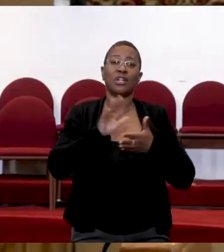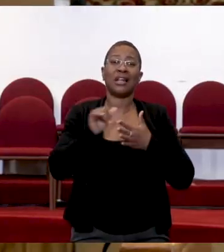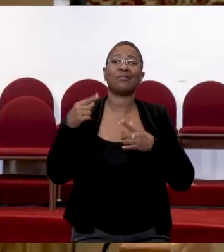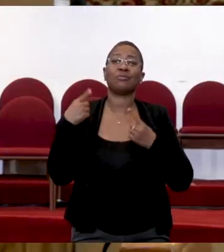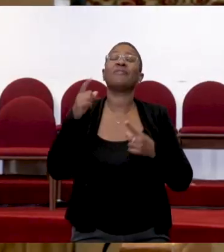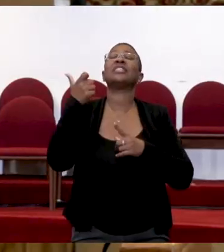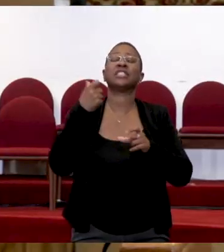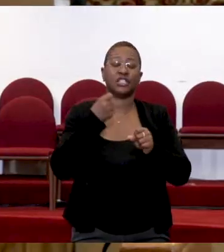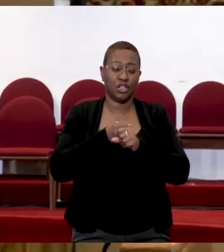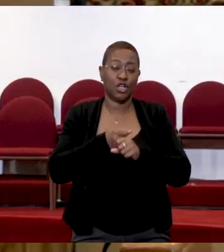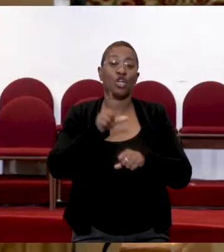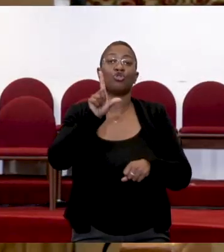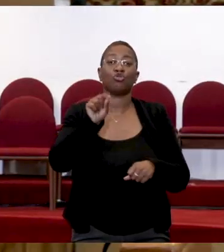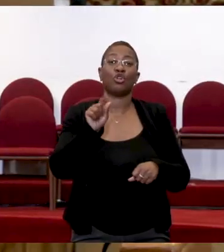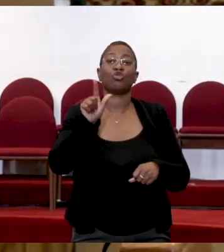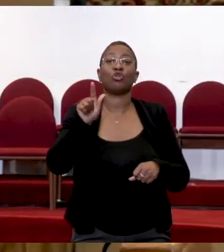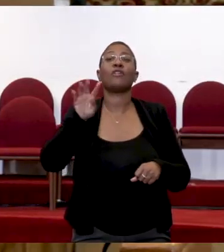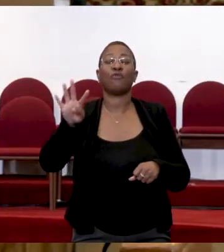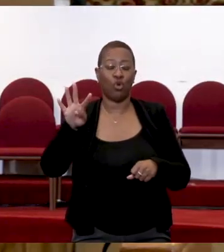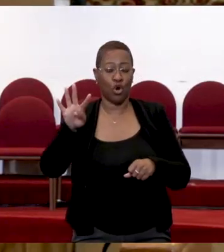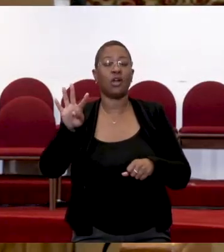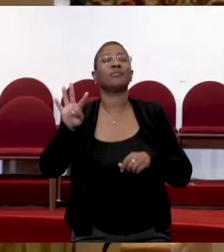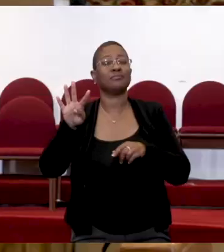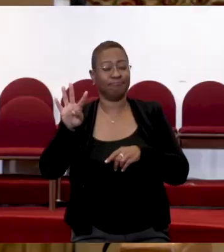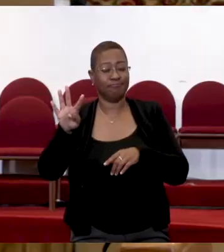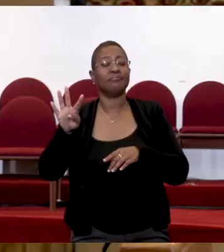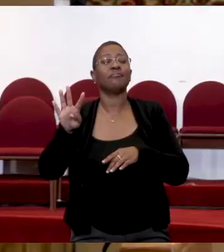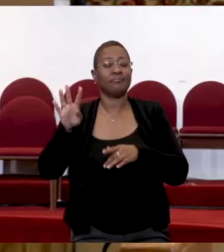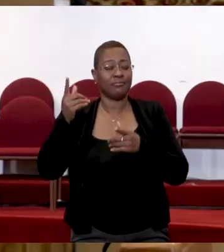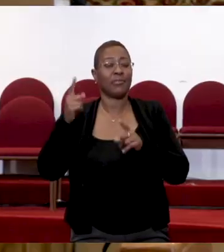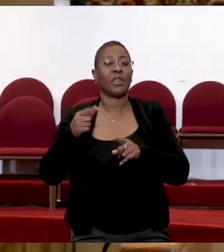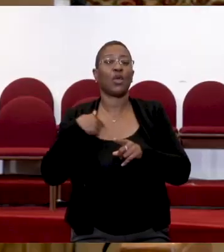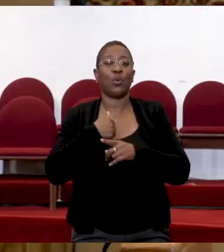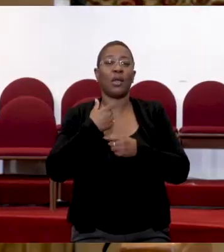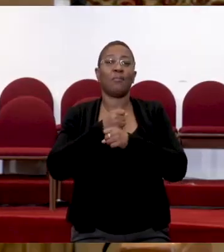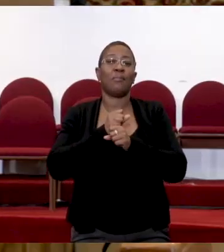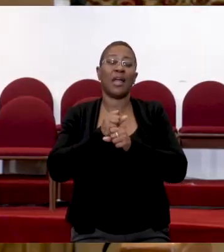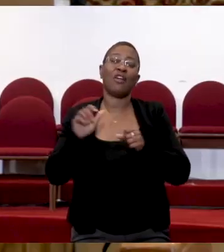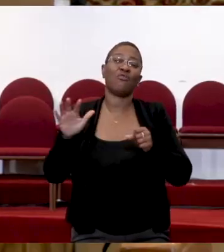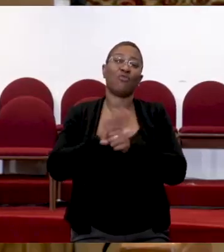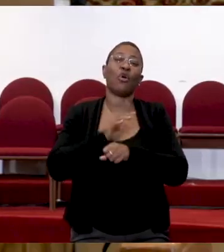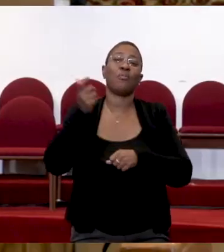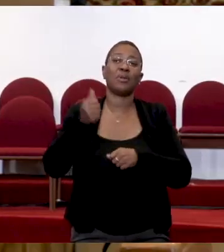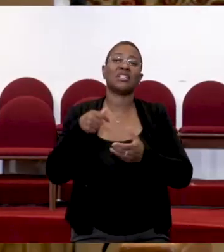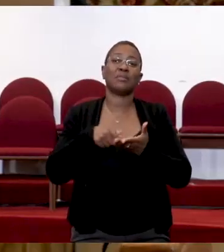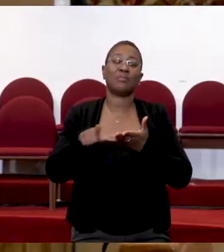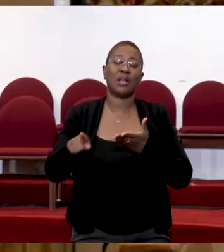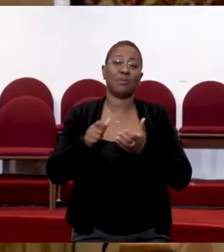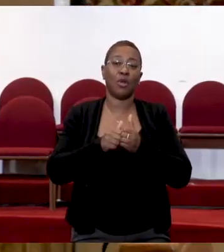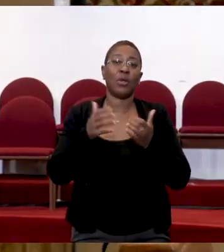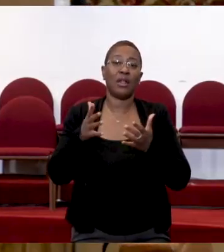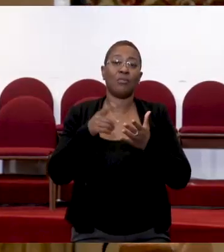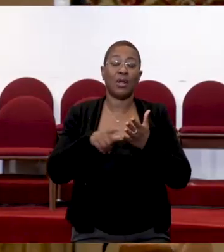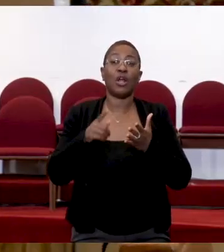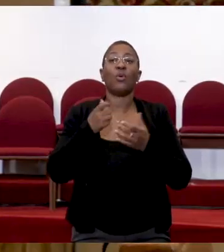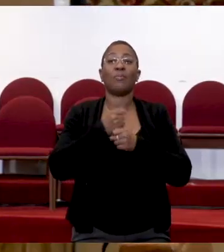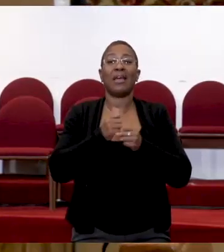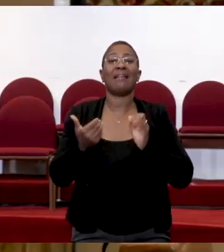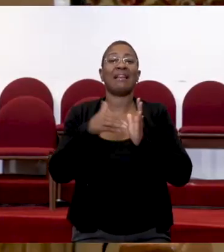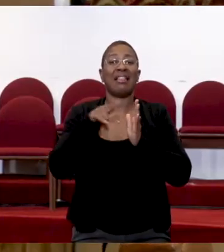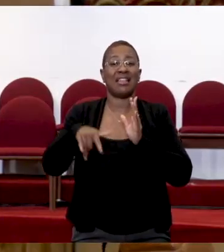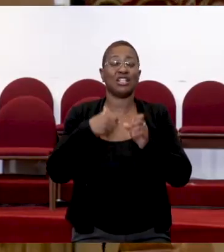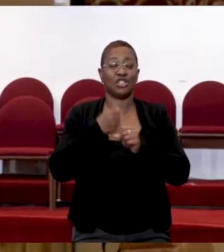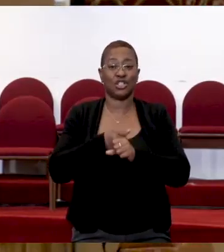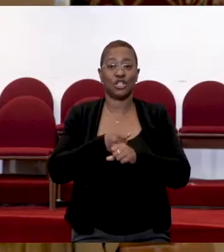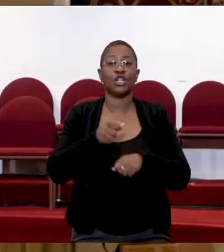years so that when 2024 came, we made the full pension payments without a problem. We made them again this year